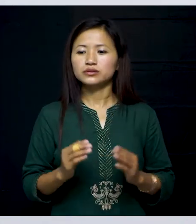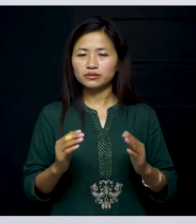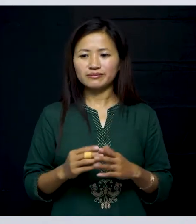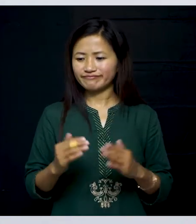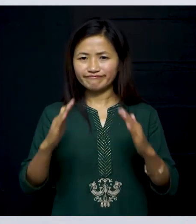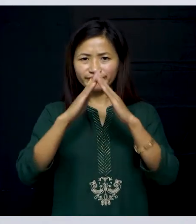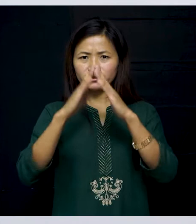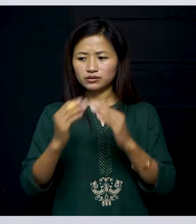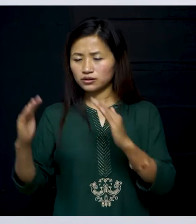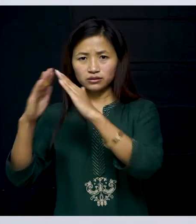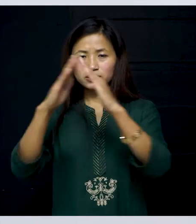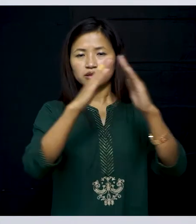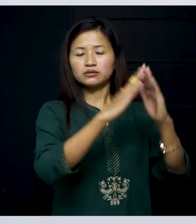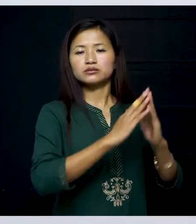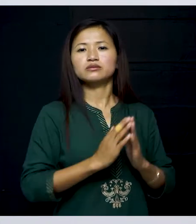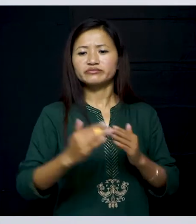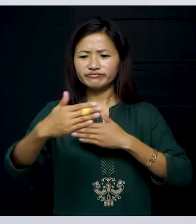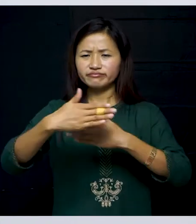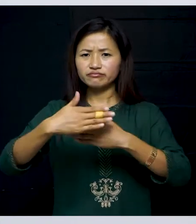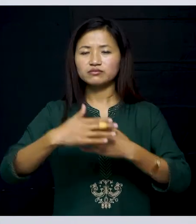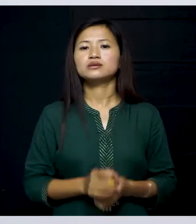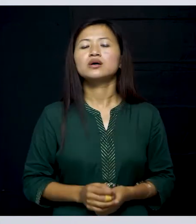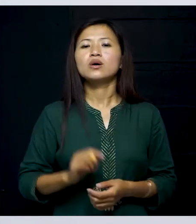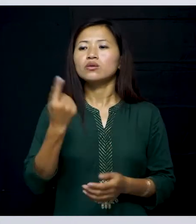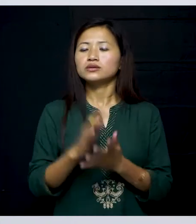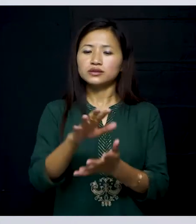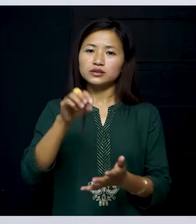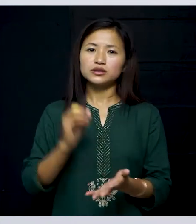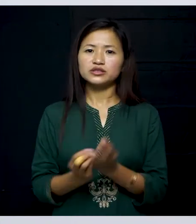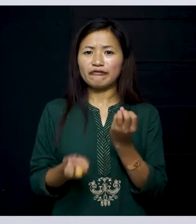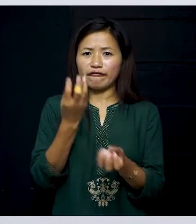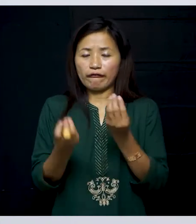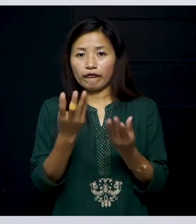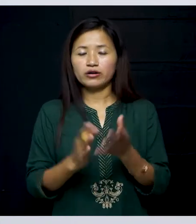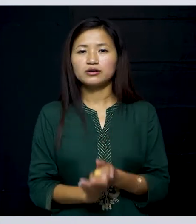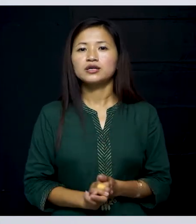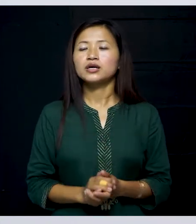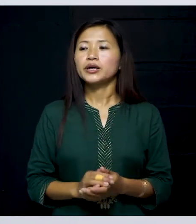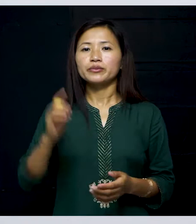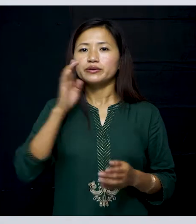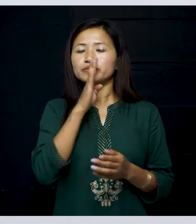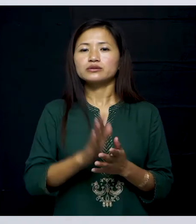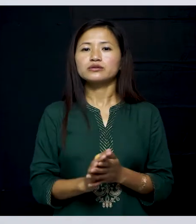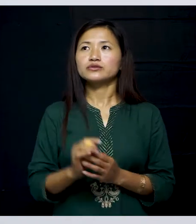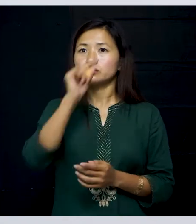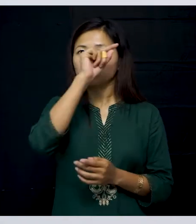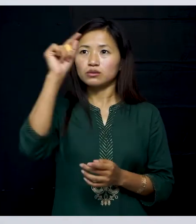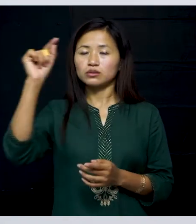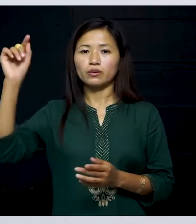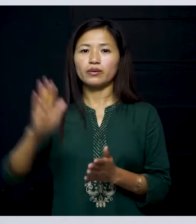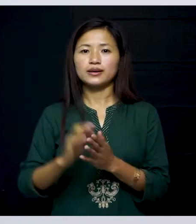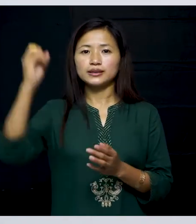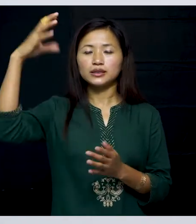another. If one house catches fire or if there's a short circuit in the house because of the wirings, and then if it